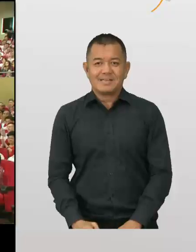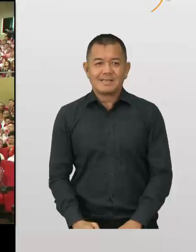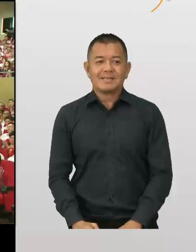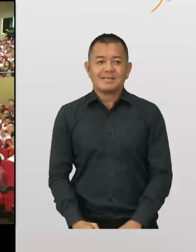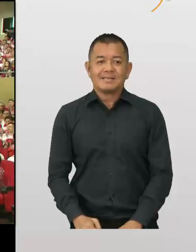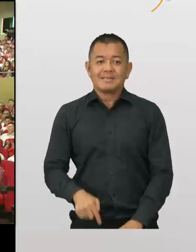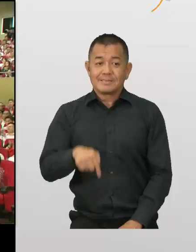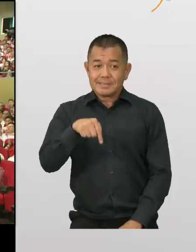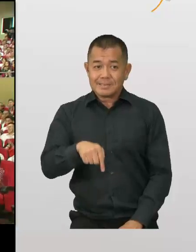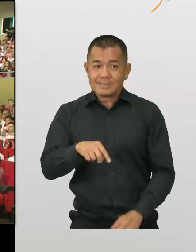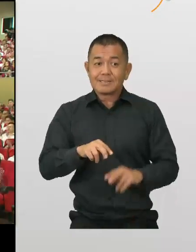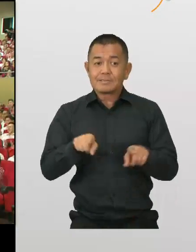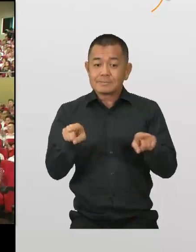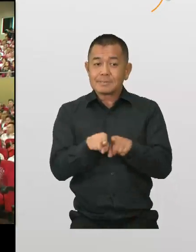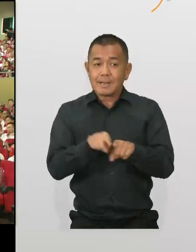everybody.